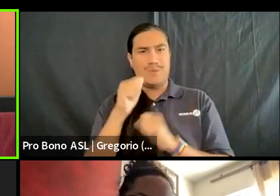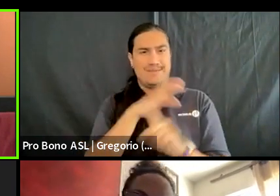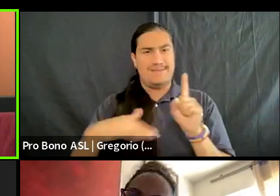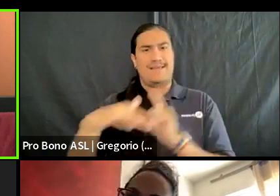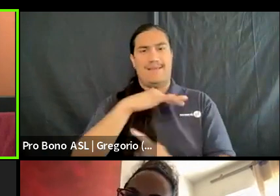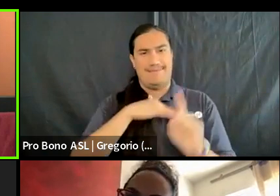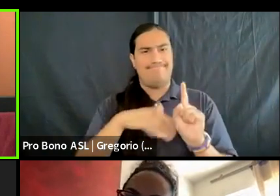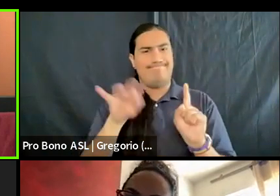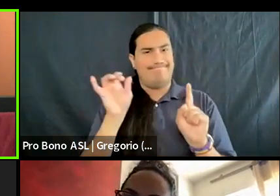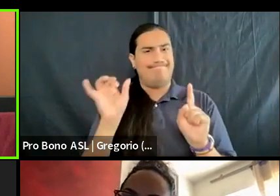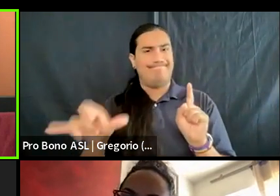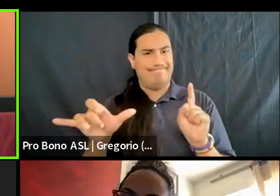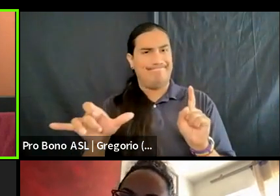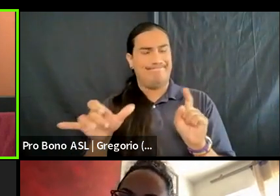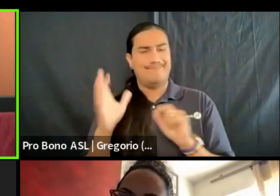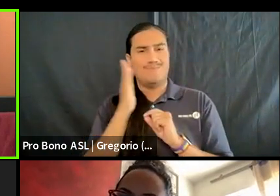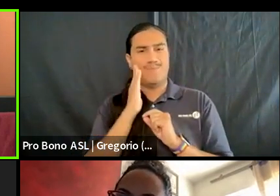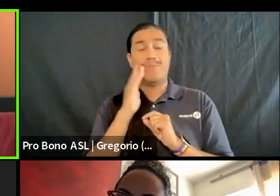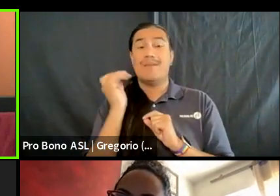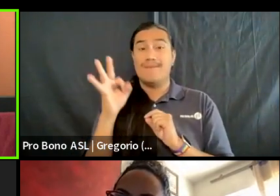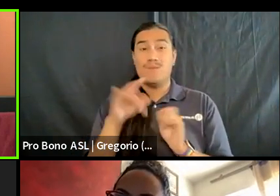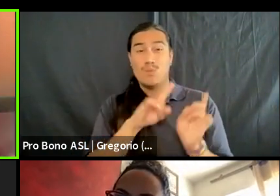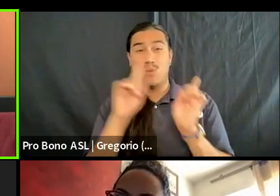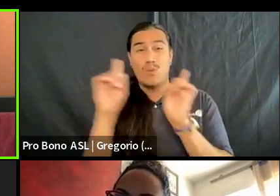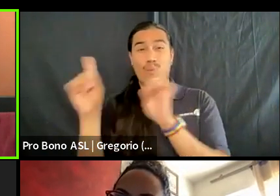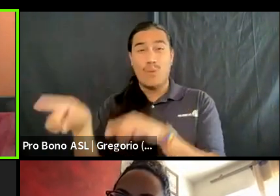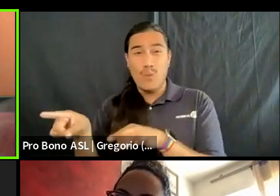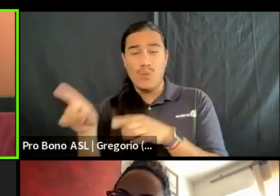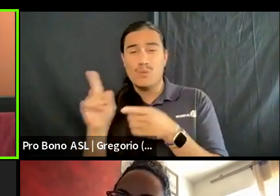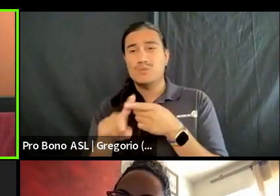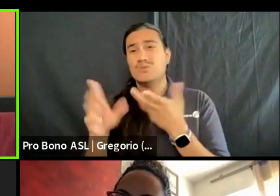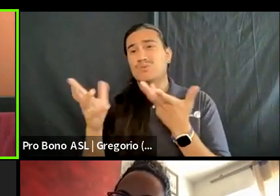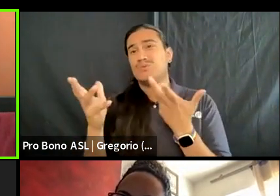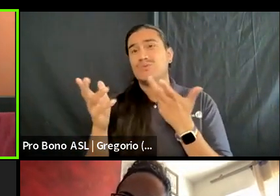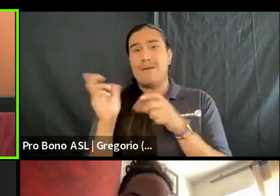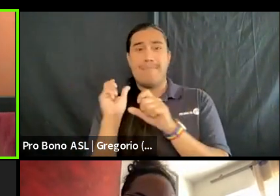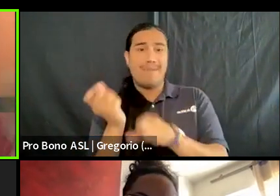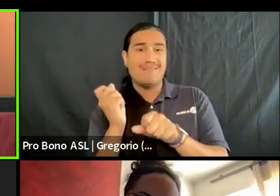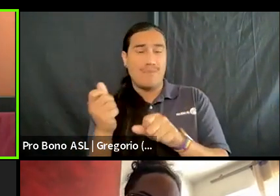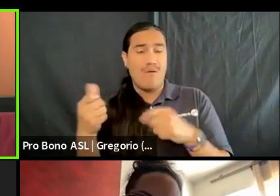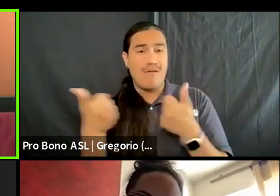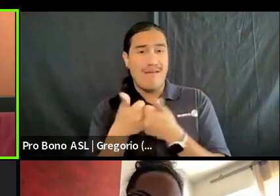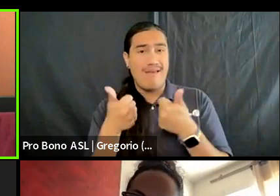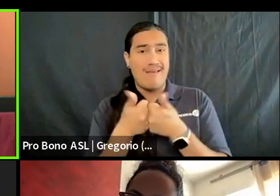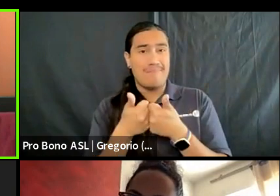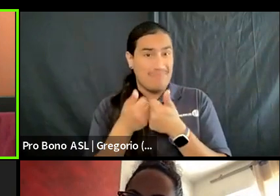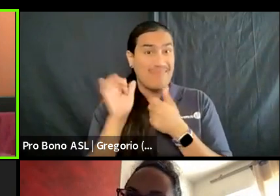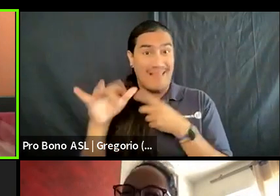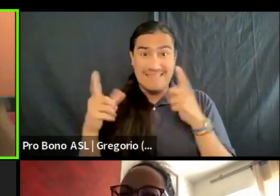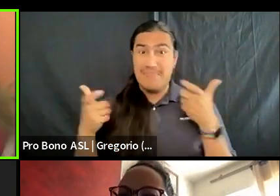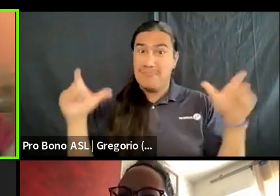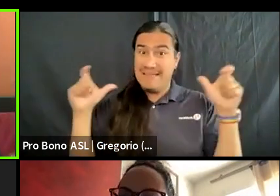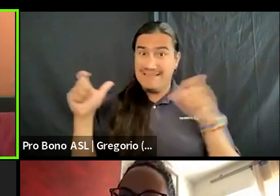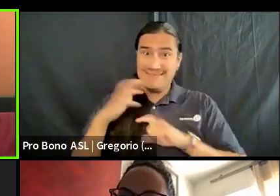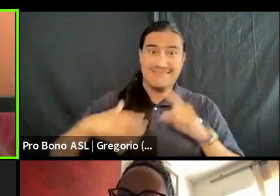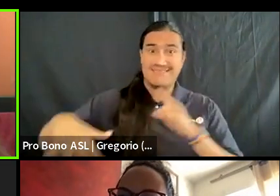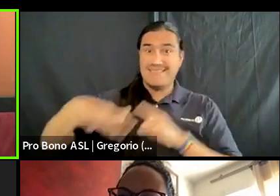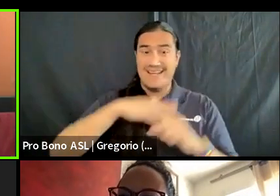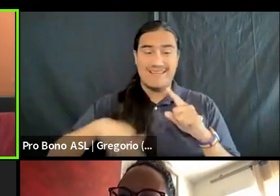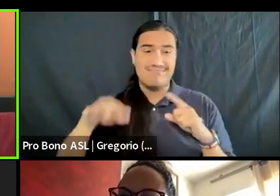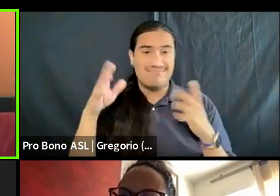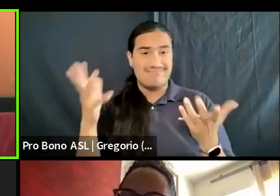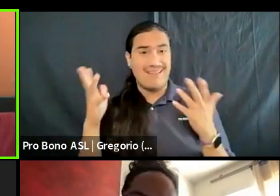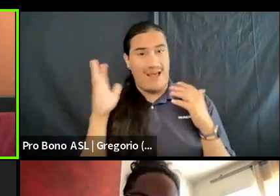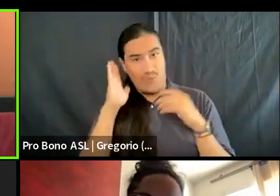you know, if you go to a baseball game, that's a loud setting that dictates